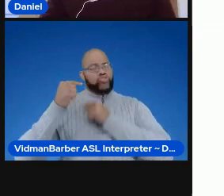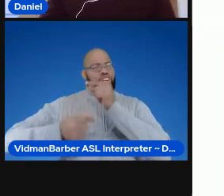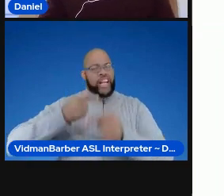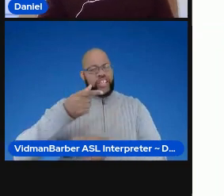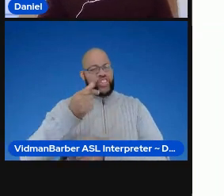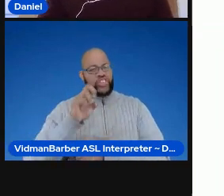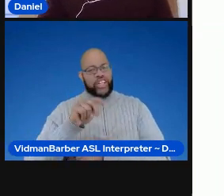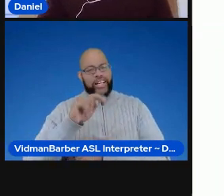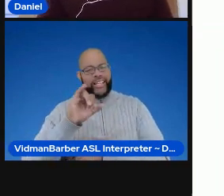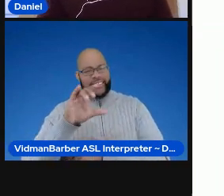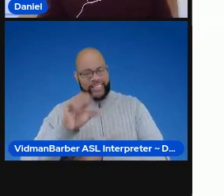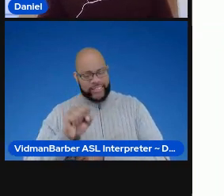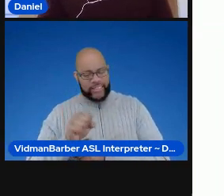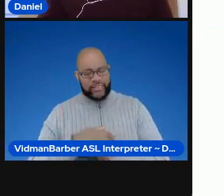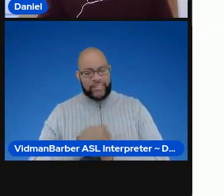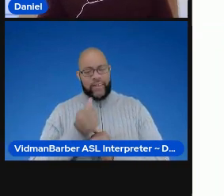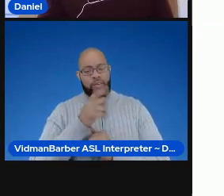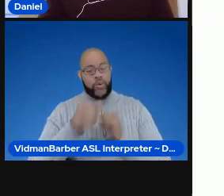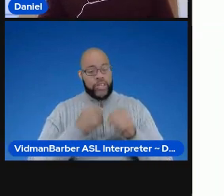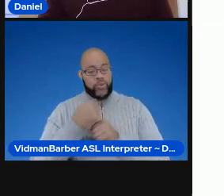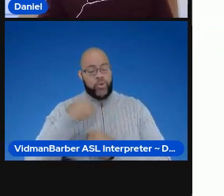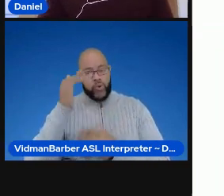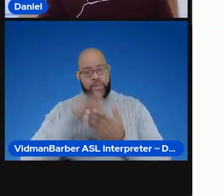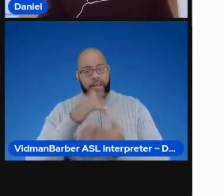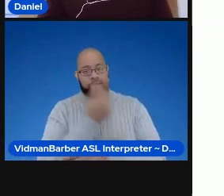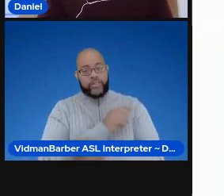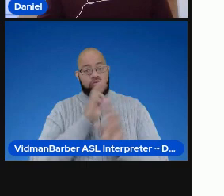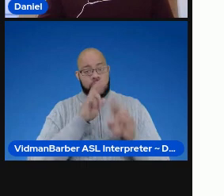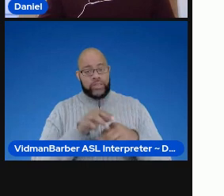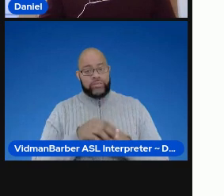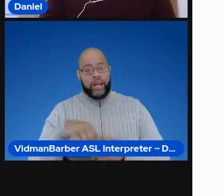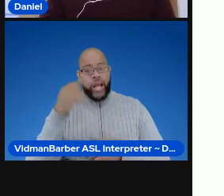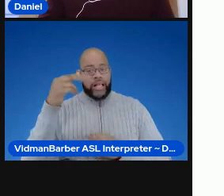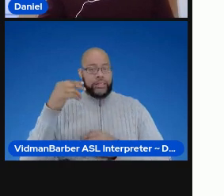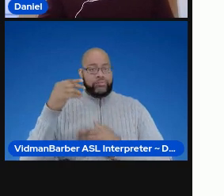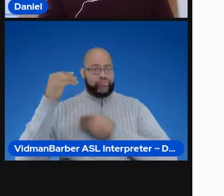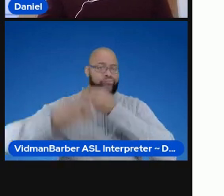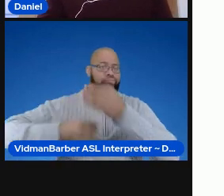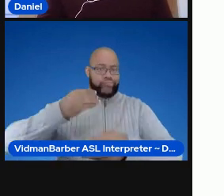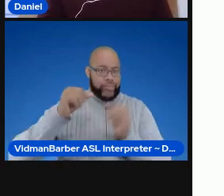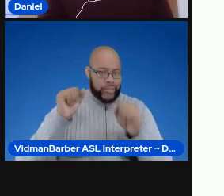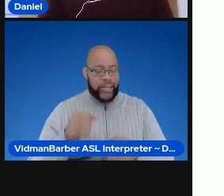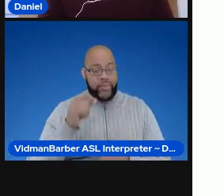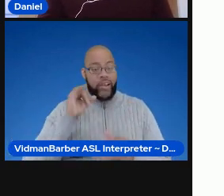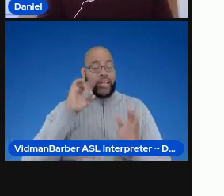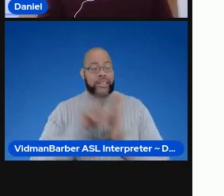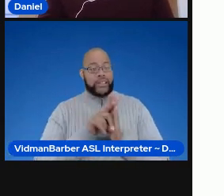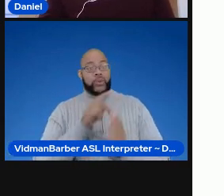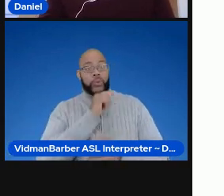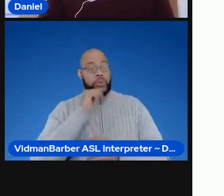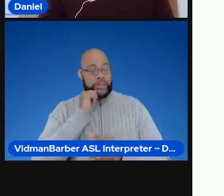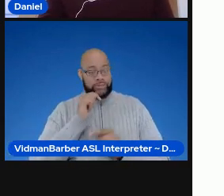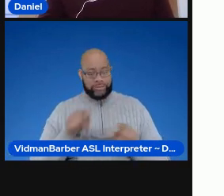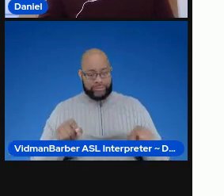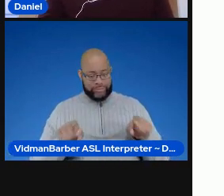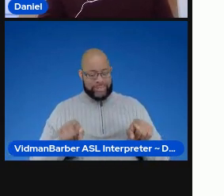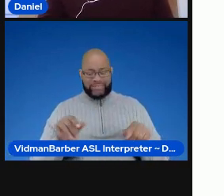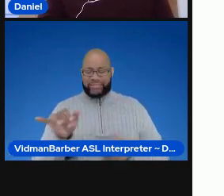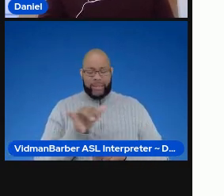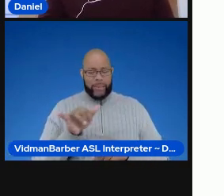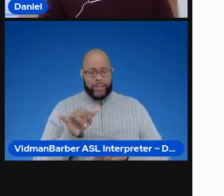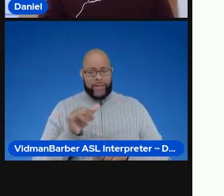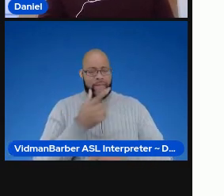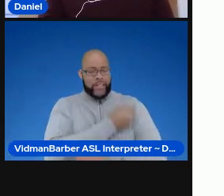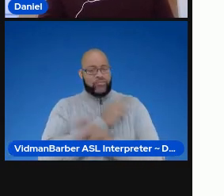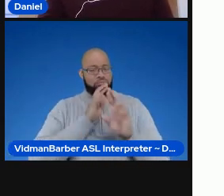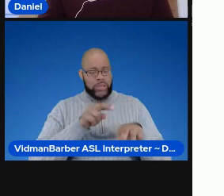few years now, a few decades, we've known that vaccine responses are highly heritable. So if you take identical twins, they have very similar vaccine